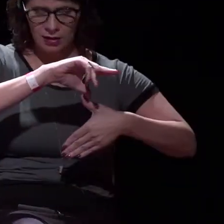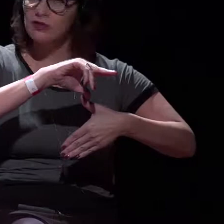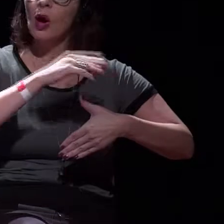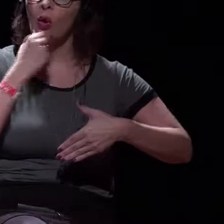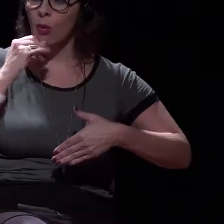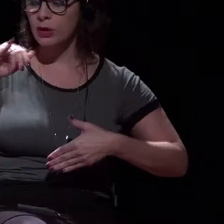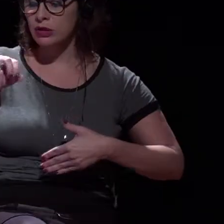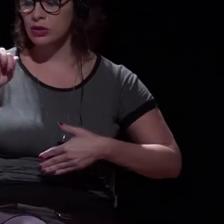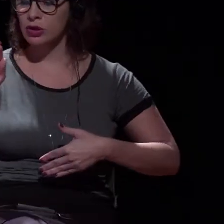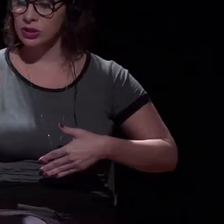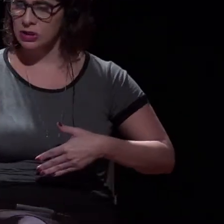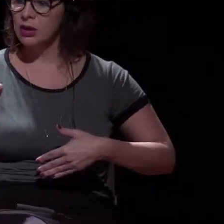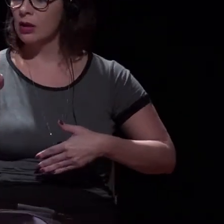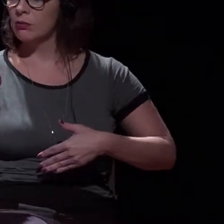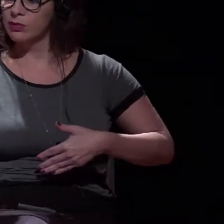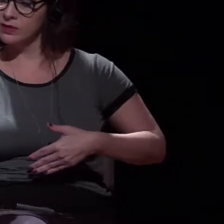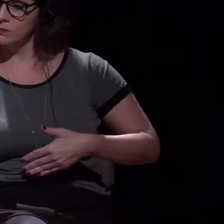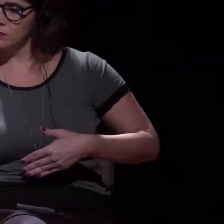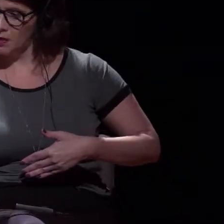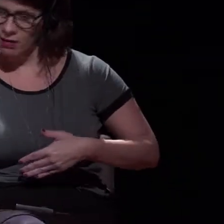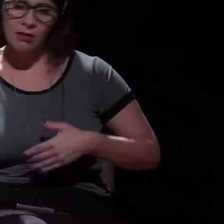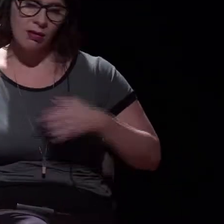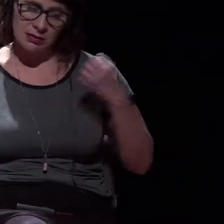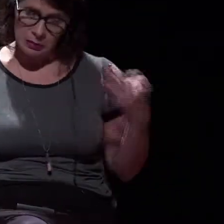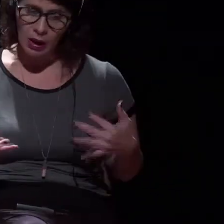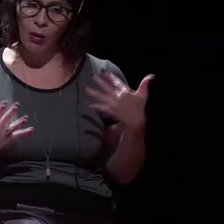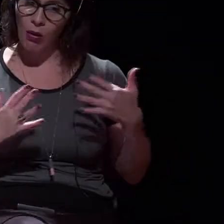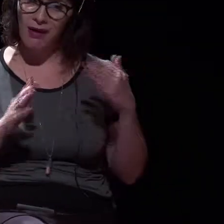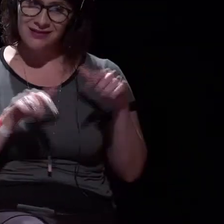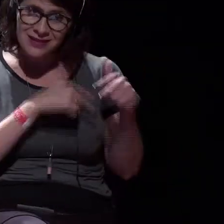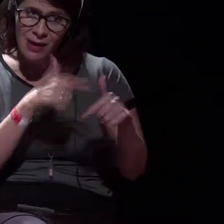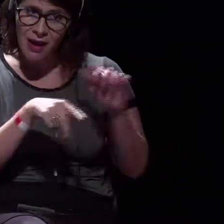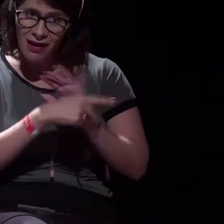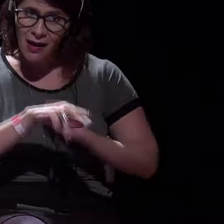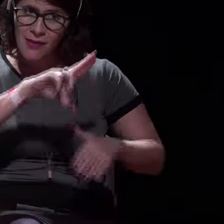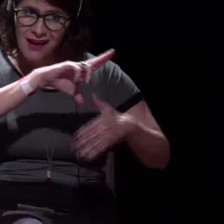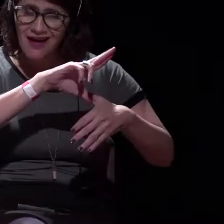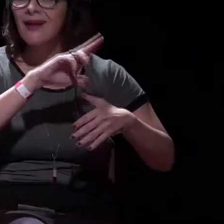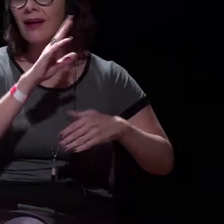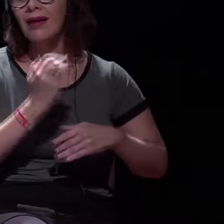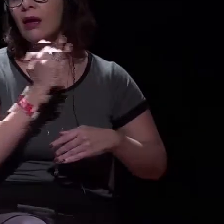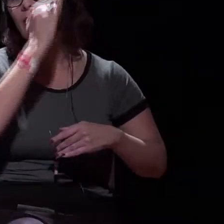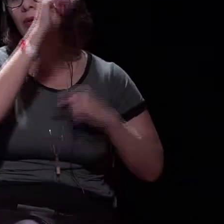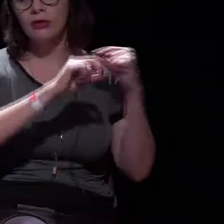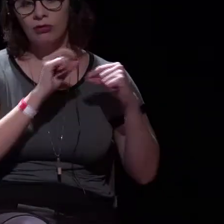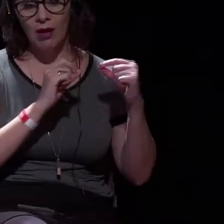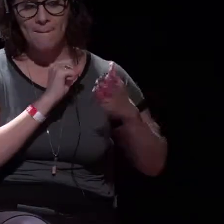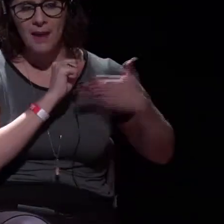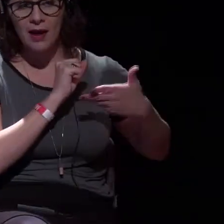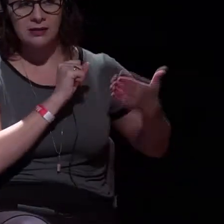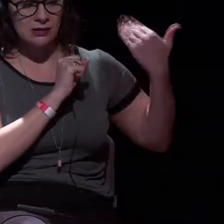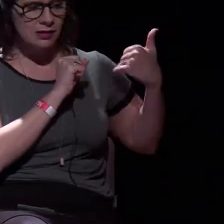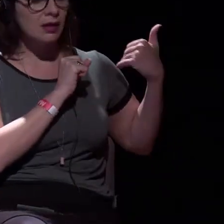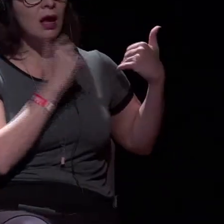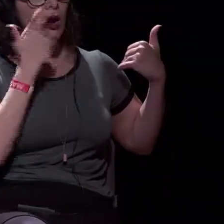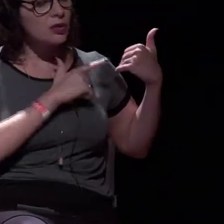as their essential feature, permanent reference to the conditions of production, or to put it in another way, to the reality of context. In